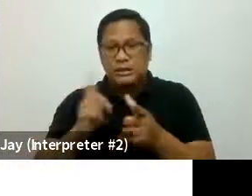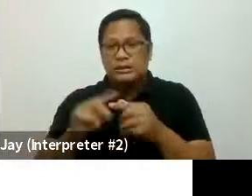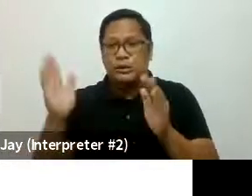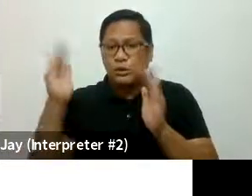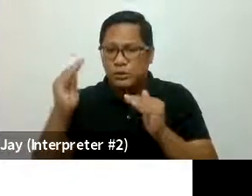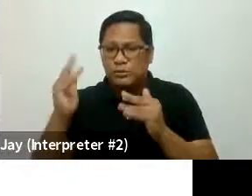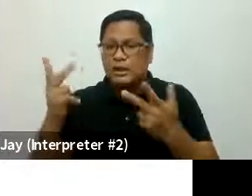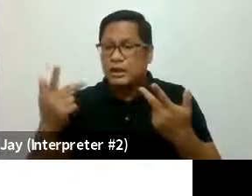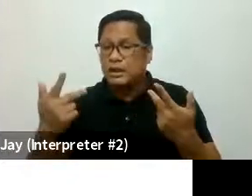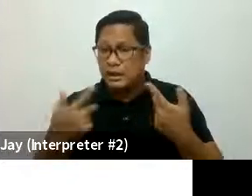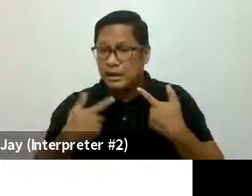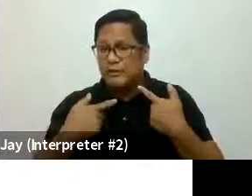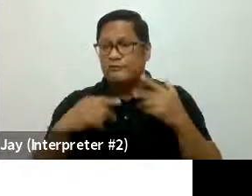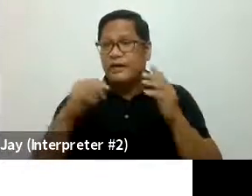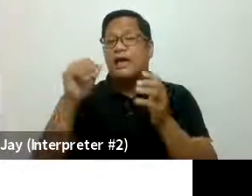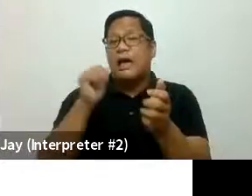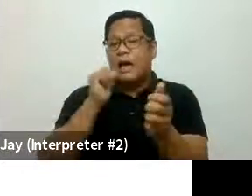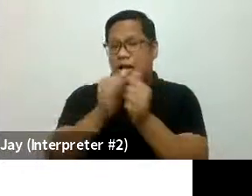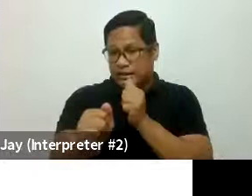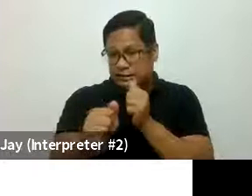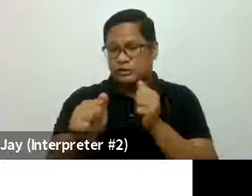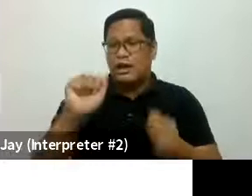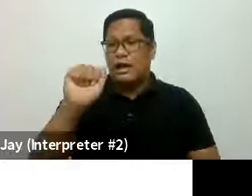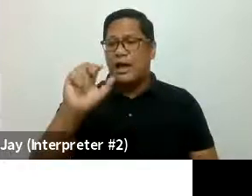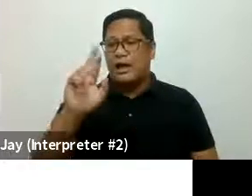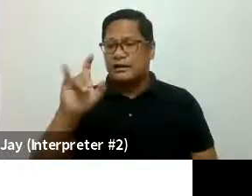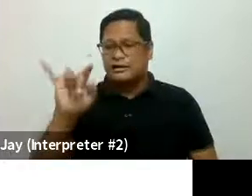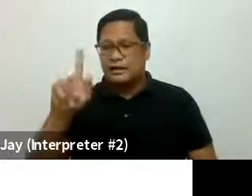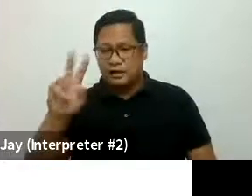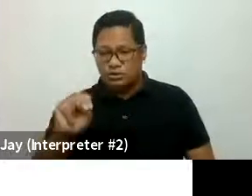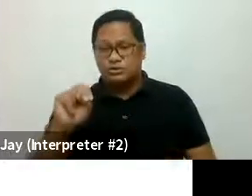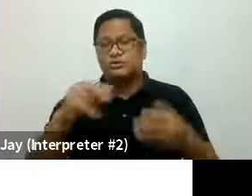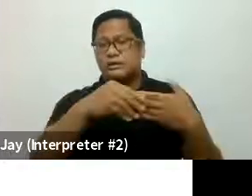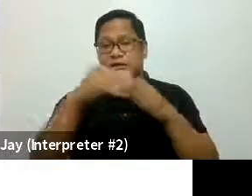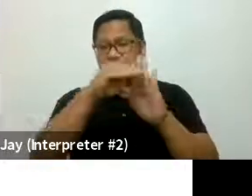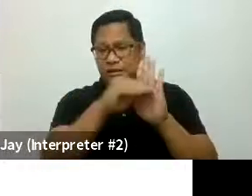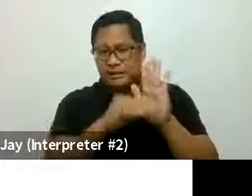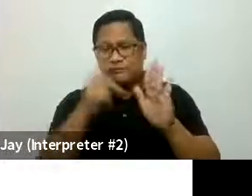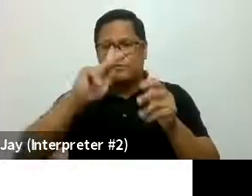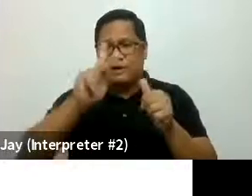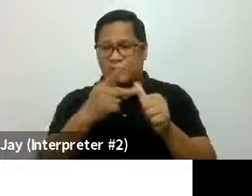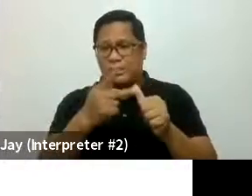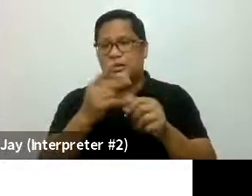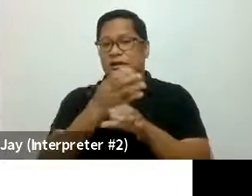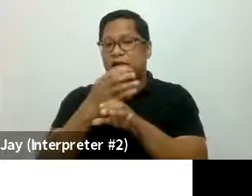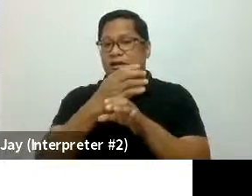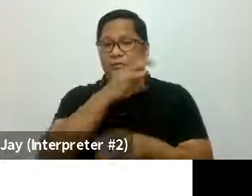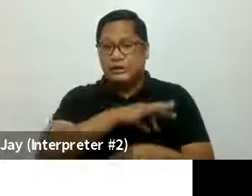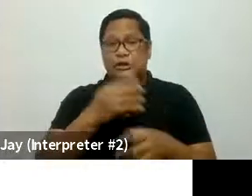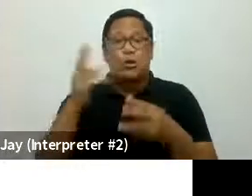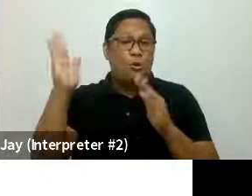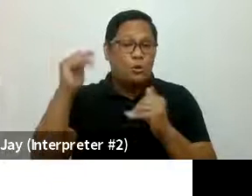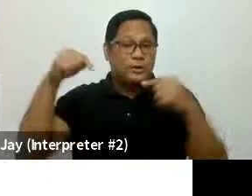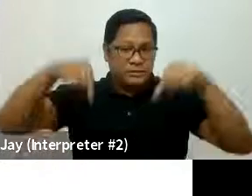come out with the accreditation guidelines for the primary care providers, hopefully this August. And this actually